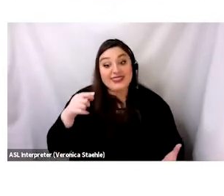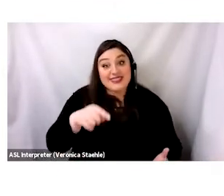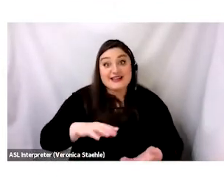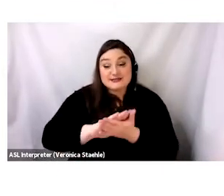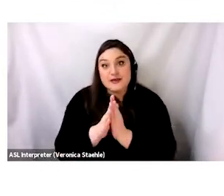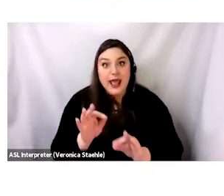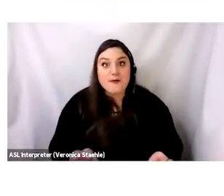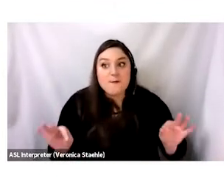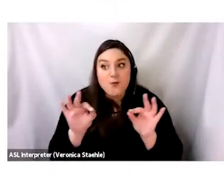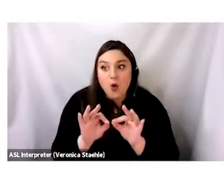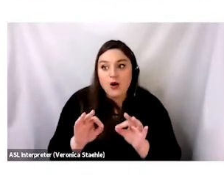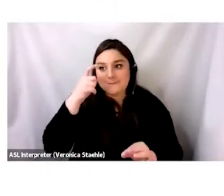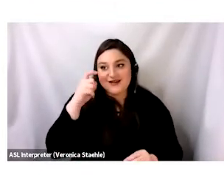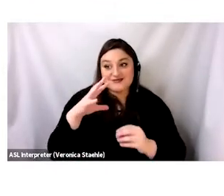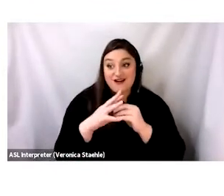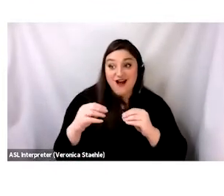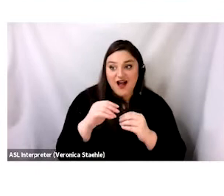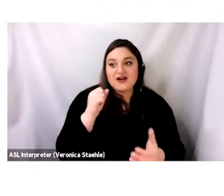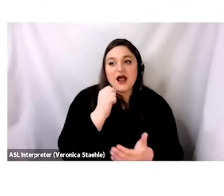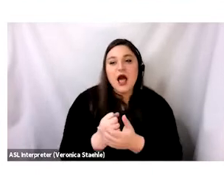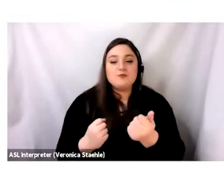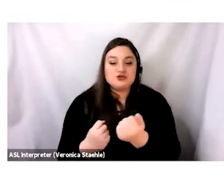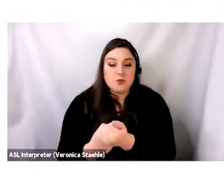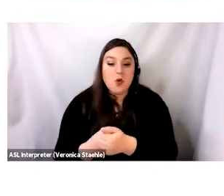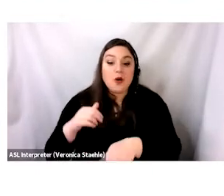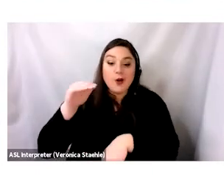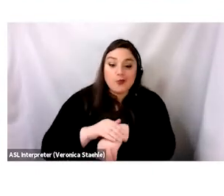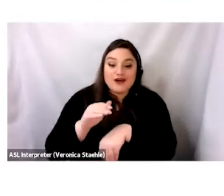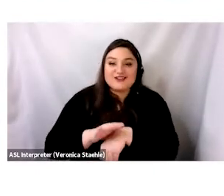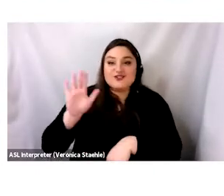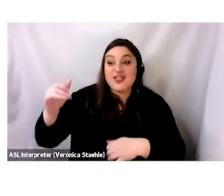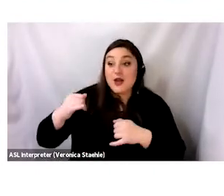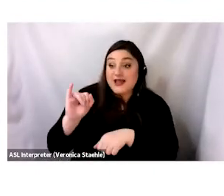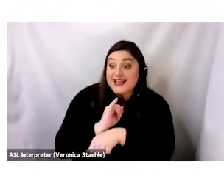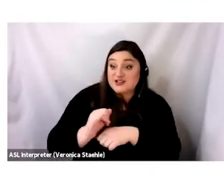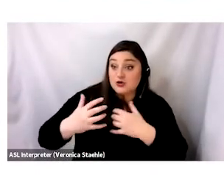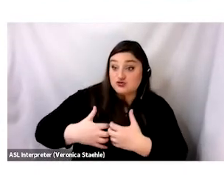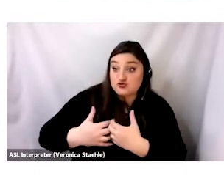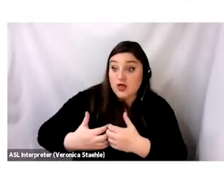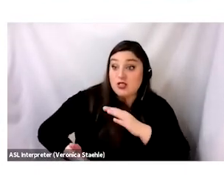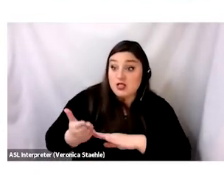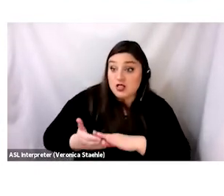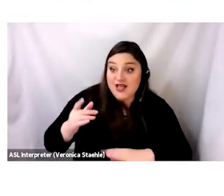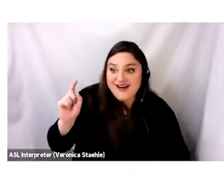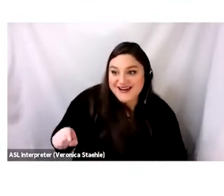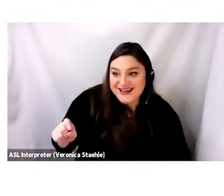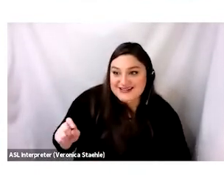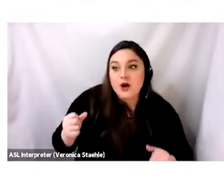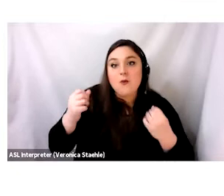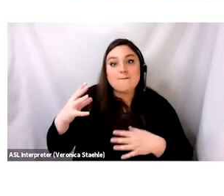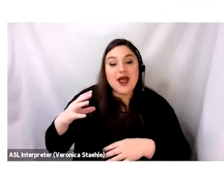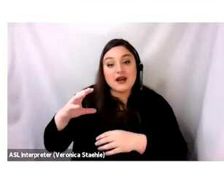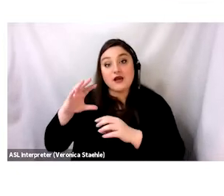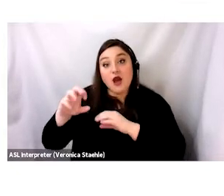British industrialization, and the emergence of a global market for cotton textiles meant that these colonies needed to expand